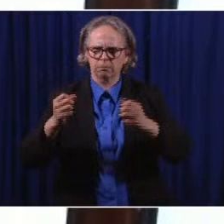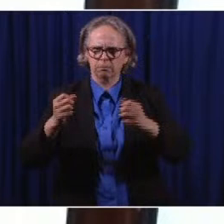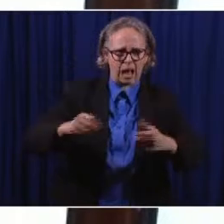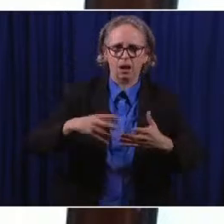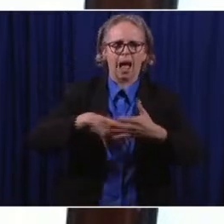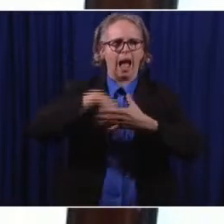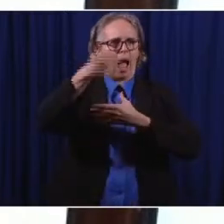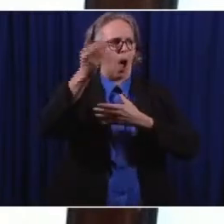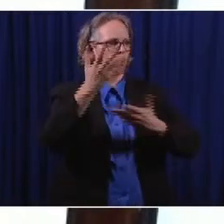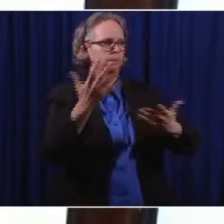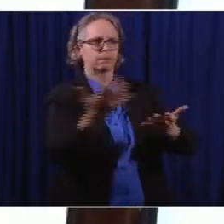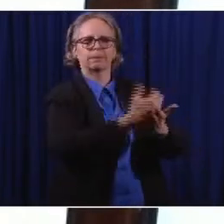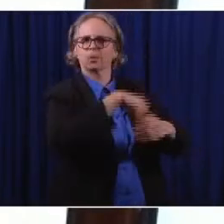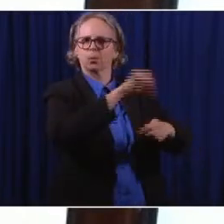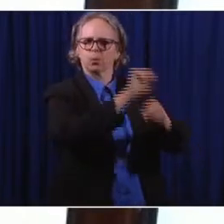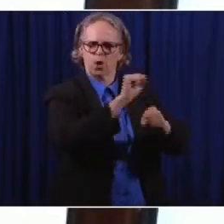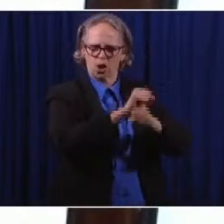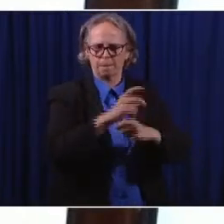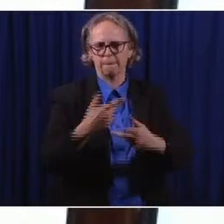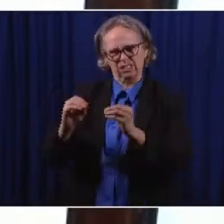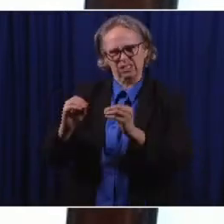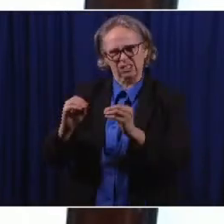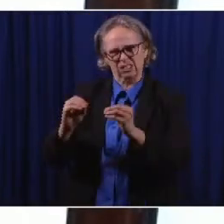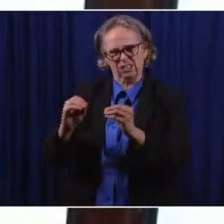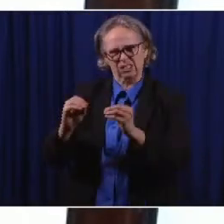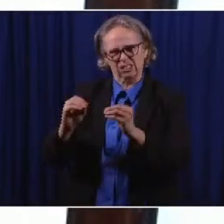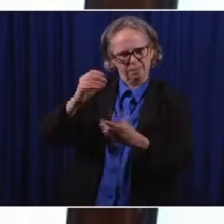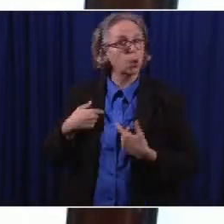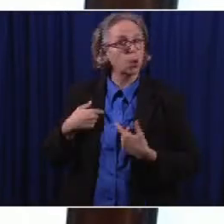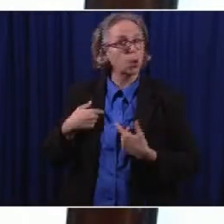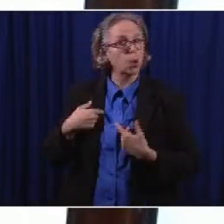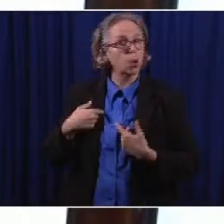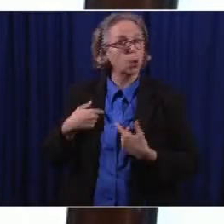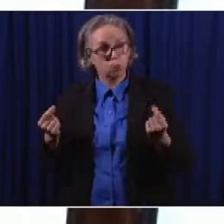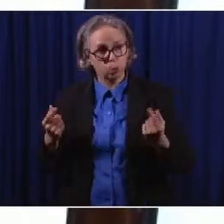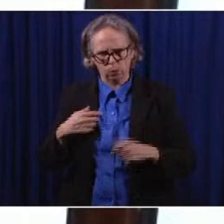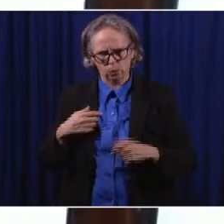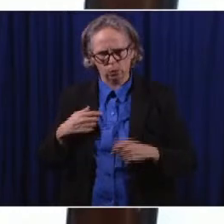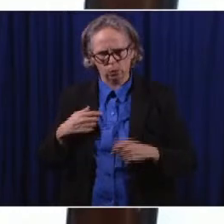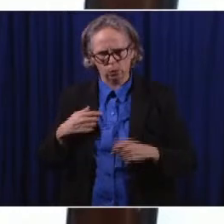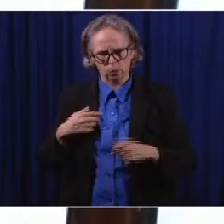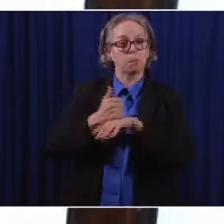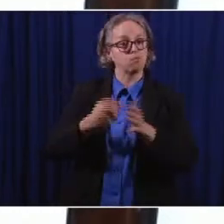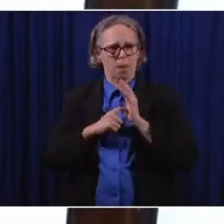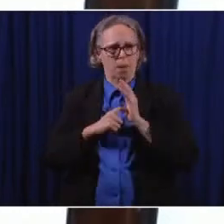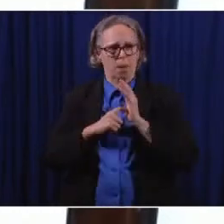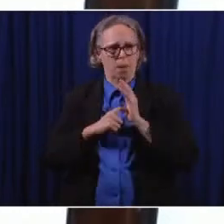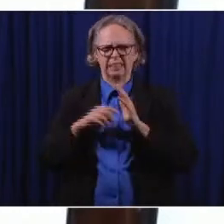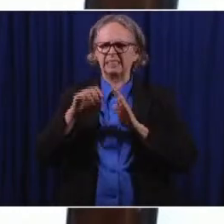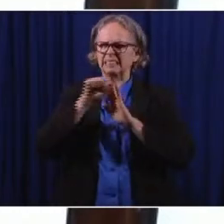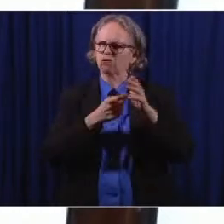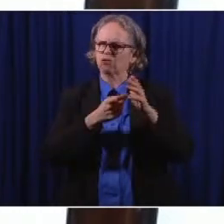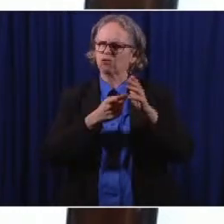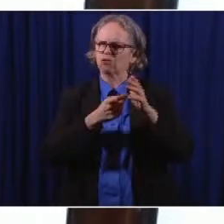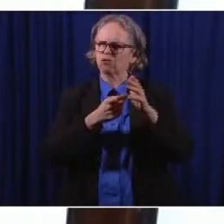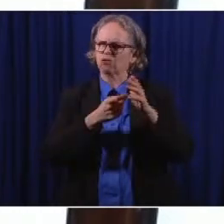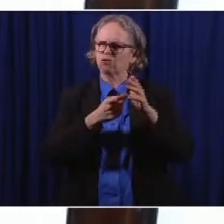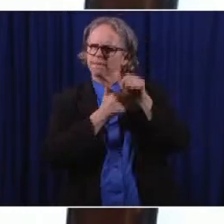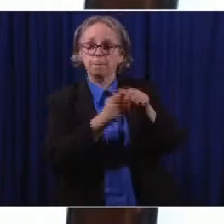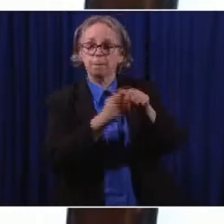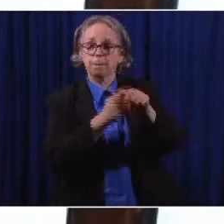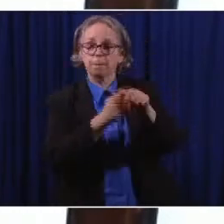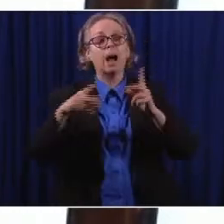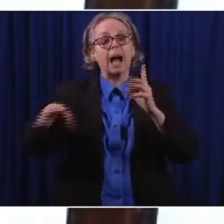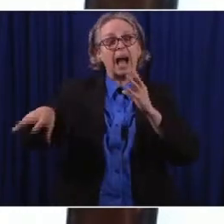So we really did put in a lot of safety requirements. We followed the state requirements. We followed industry sector